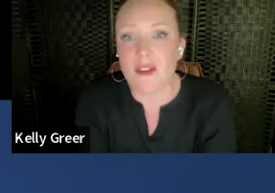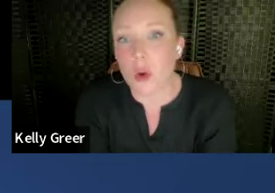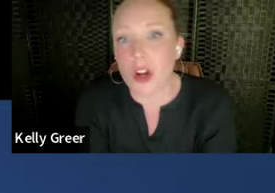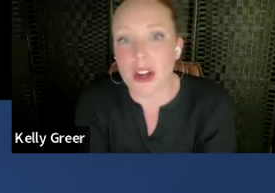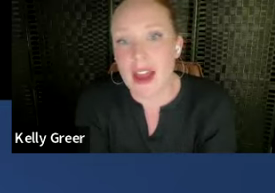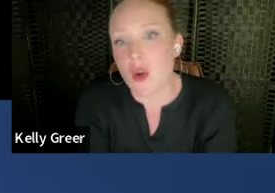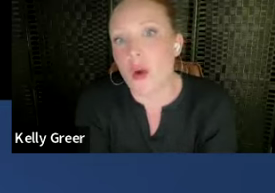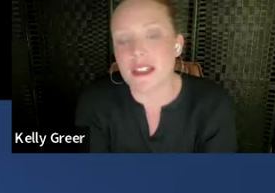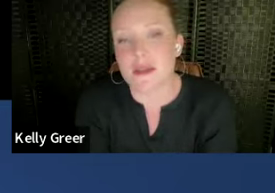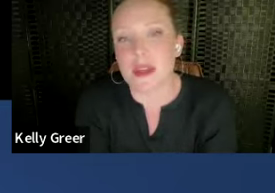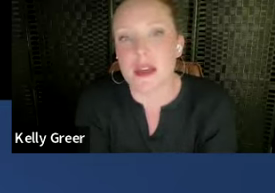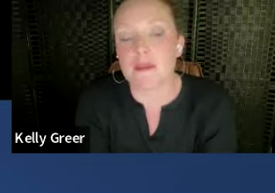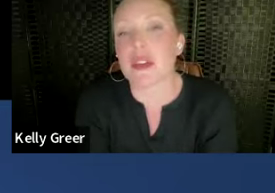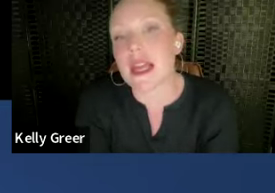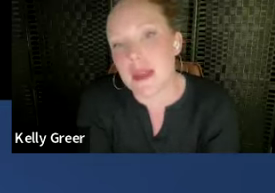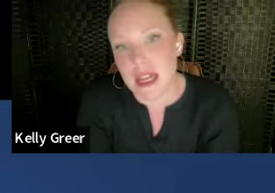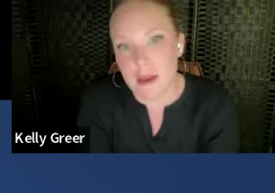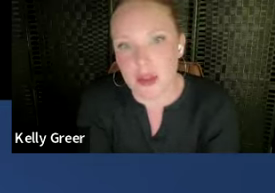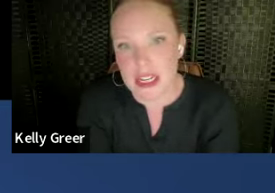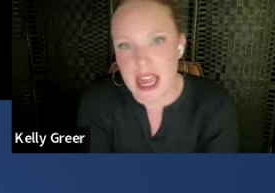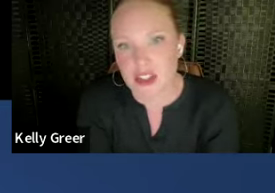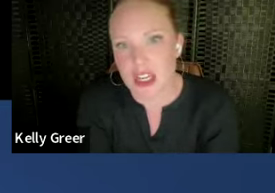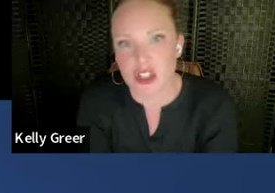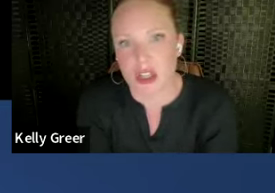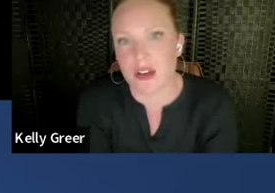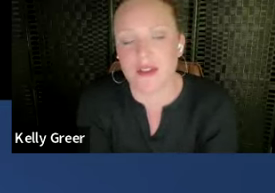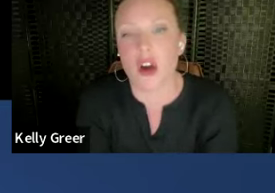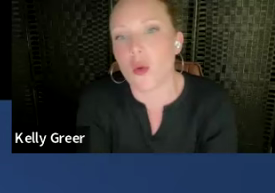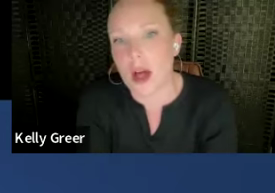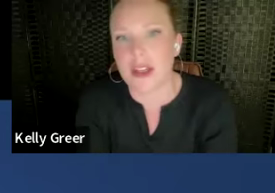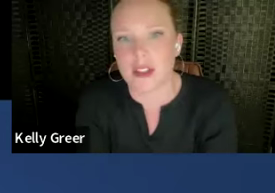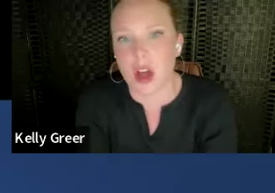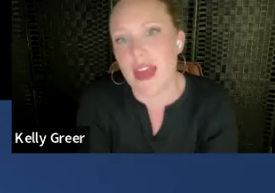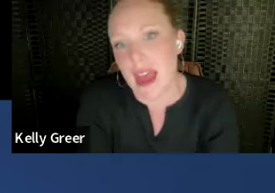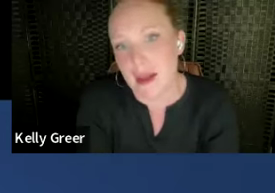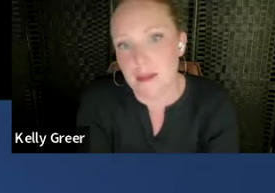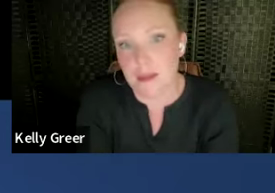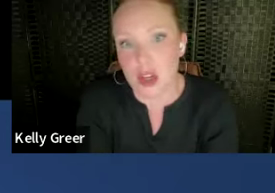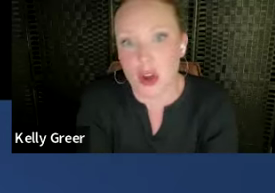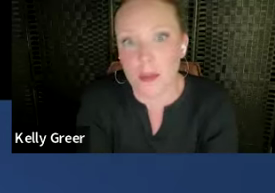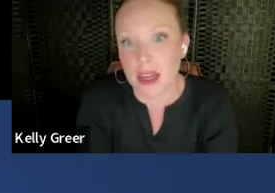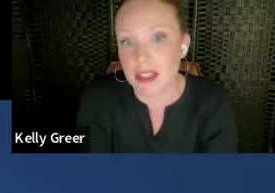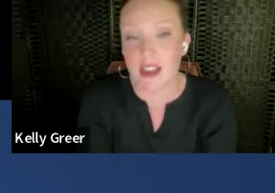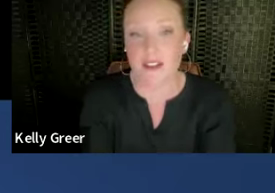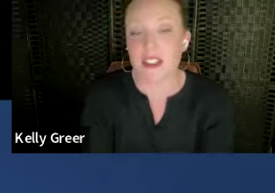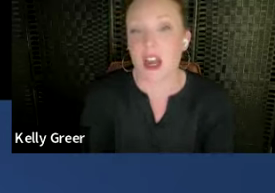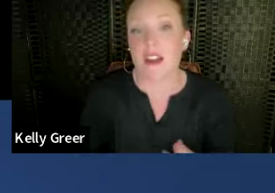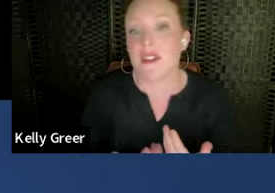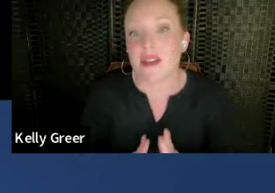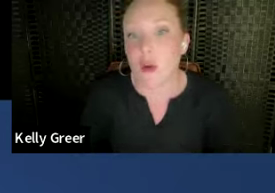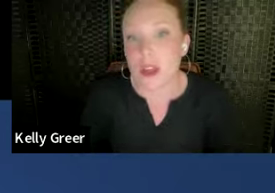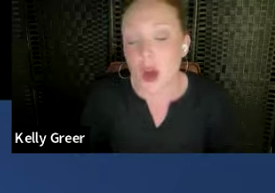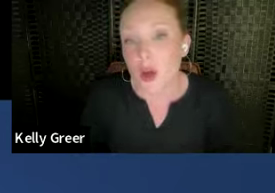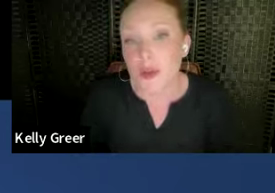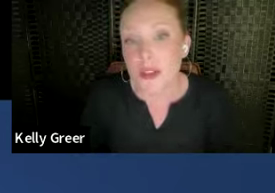just a lack of word. I don't want it to be blaming MODDHH of, oh, well, it's on them, you know, because if it's